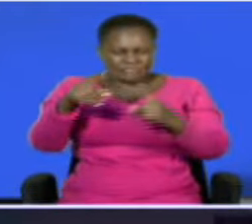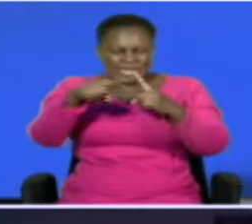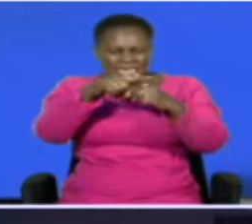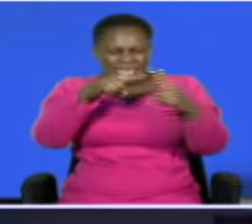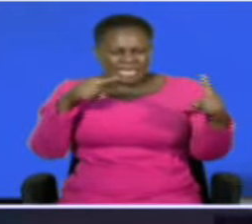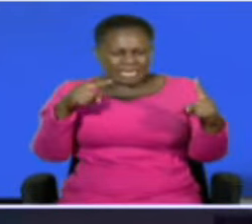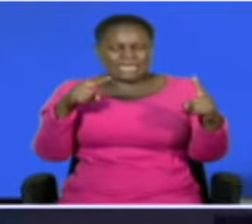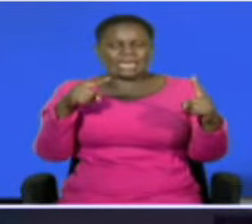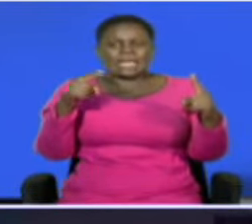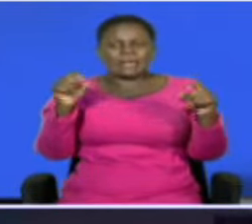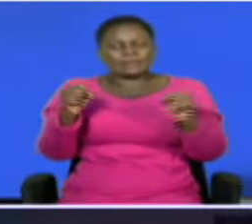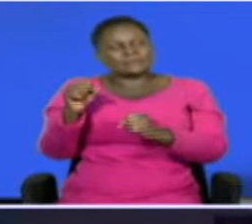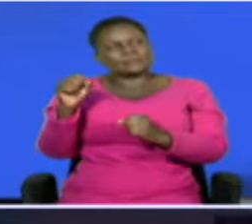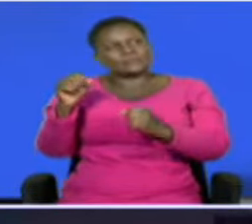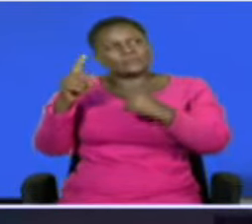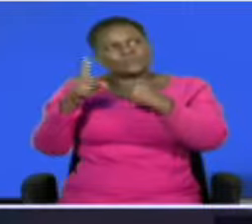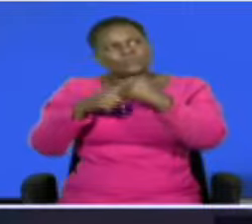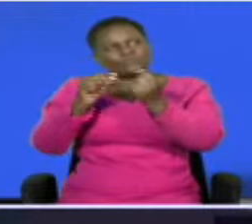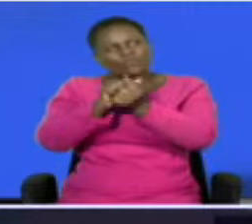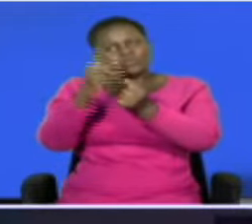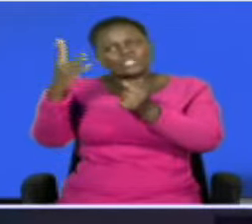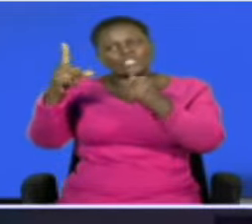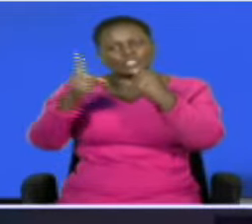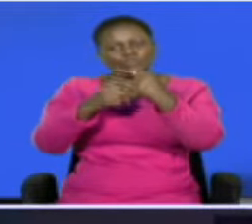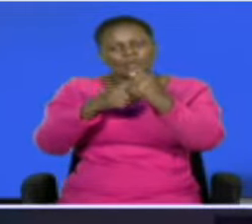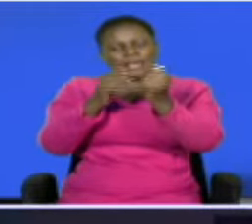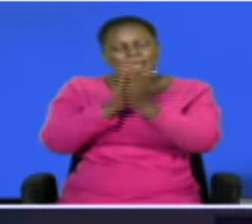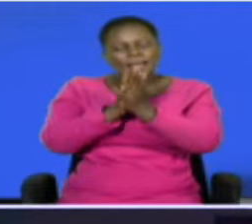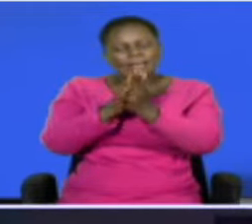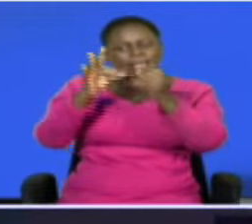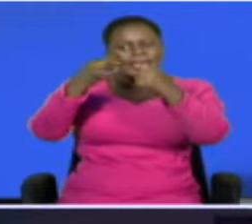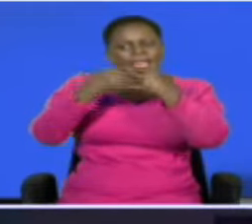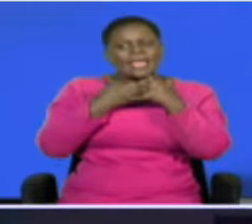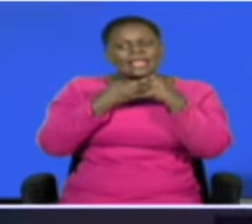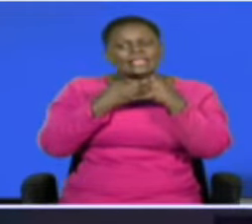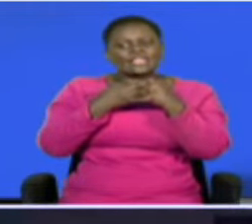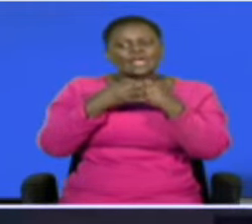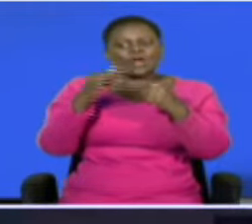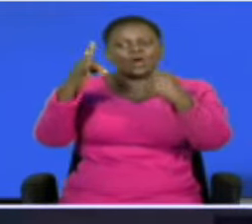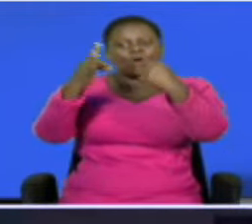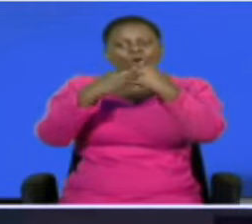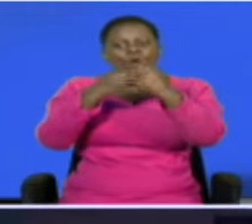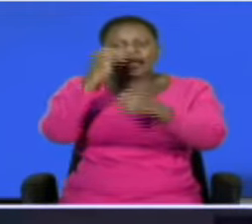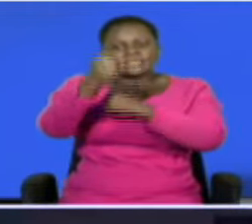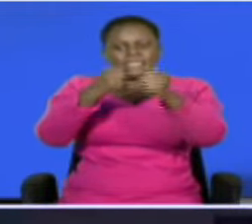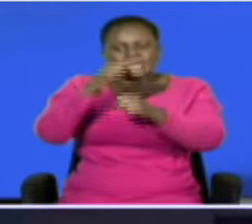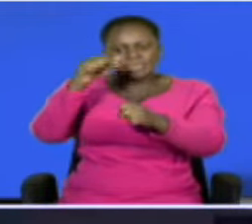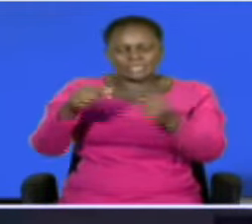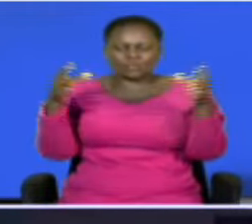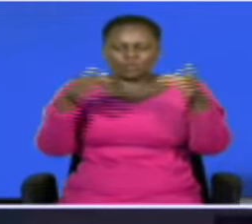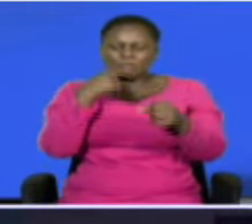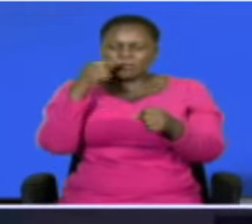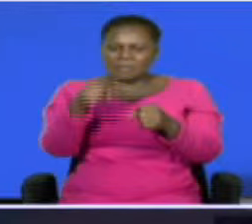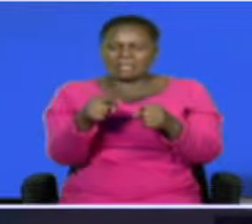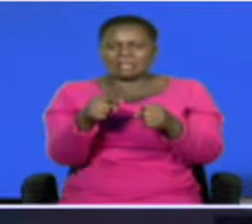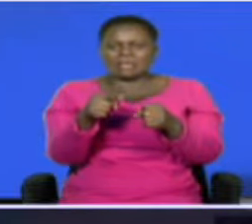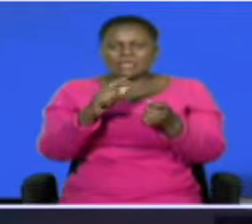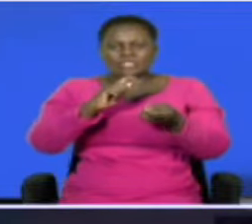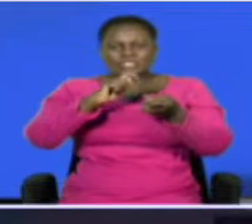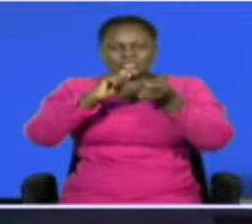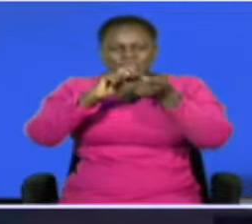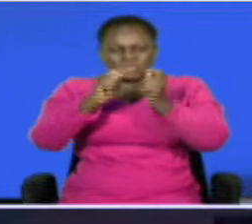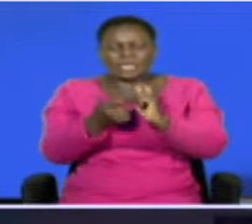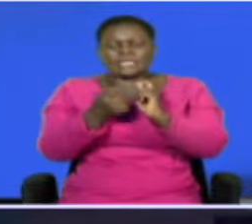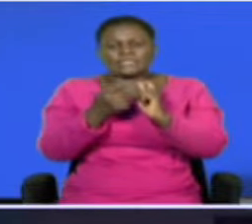killings committed between July 14th and August 8th this year. According to residents, Sakwa turned into a